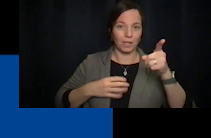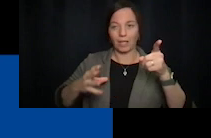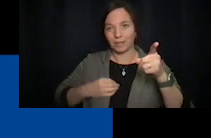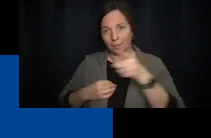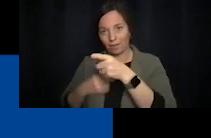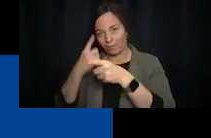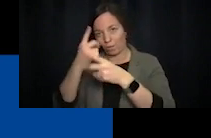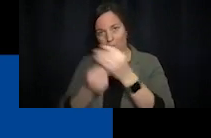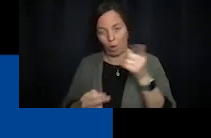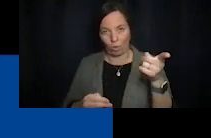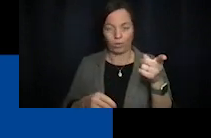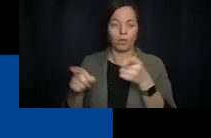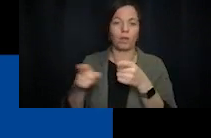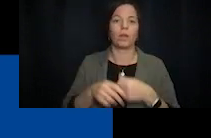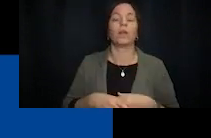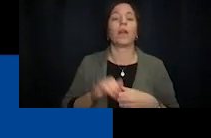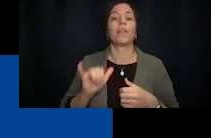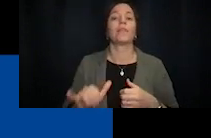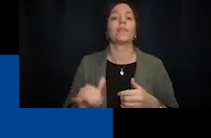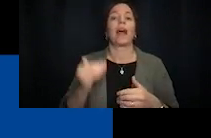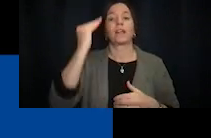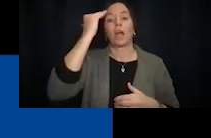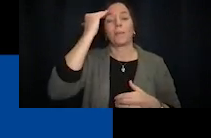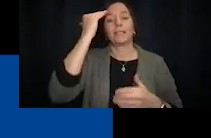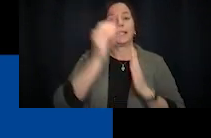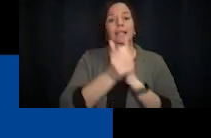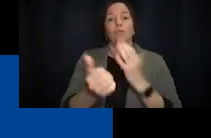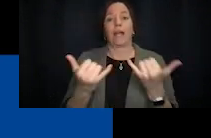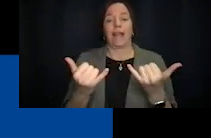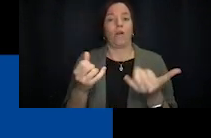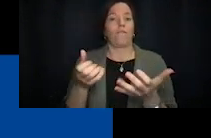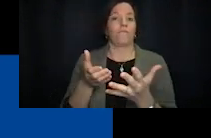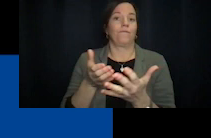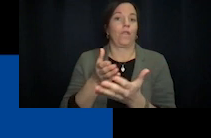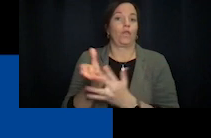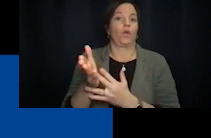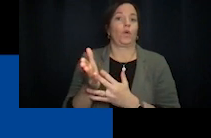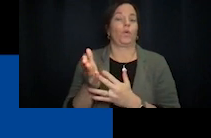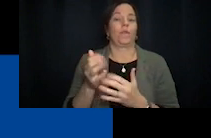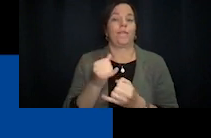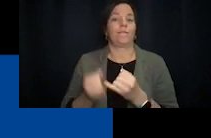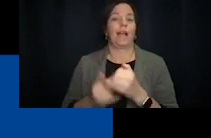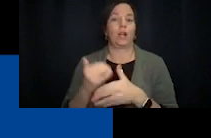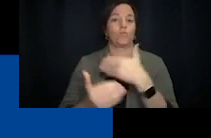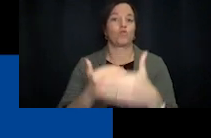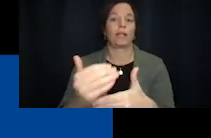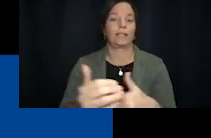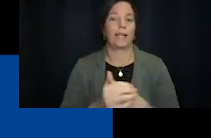and CSU. Those competencies are being finalized through the CID process, so vetting went out to a broader sense of ethnic